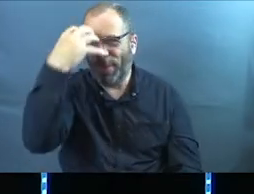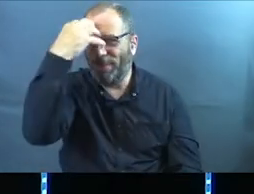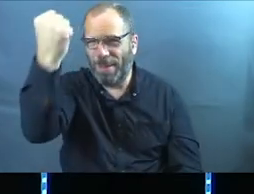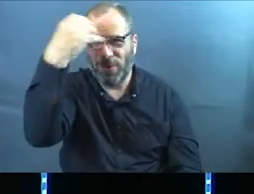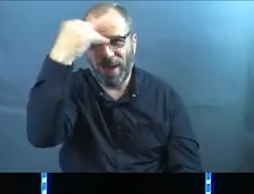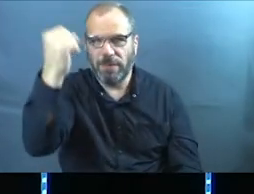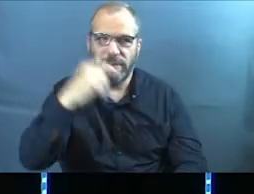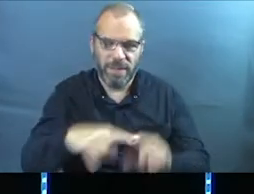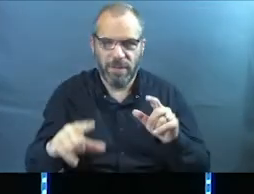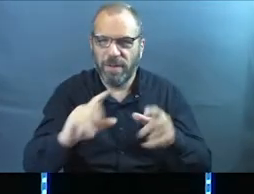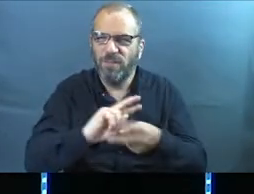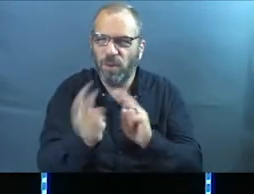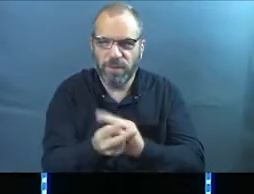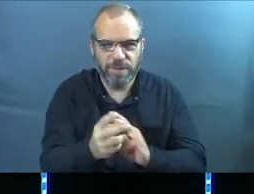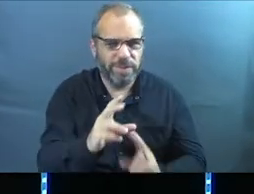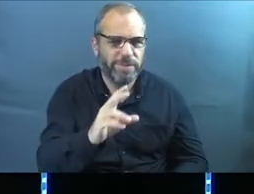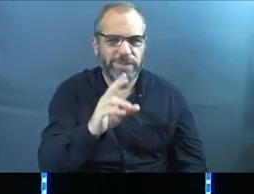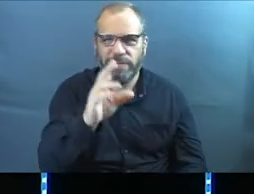different versions.